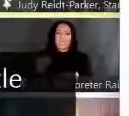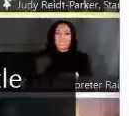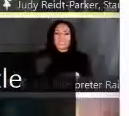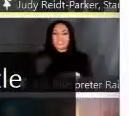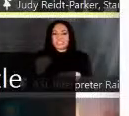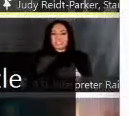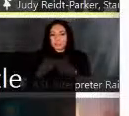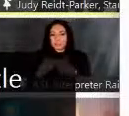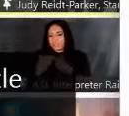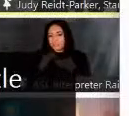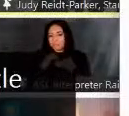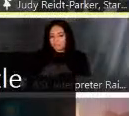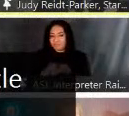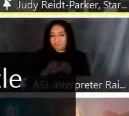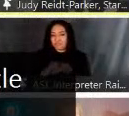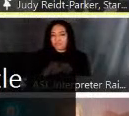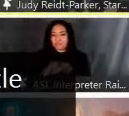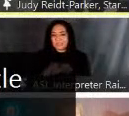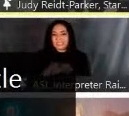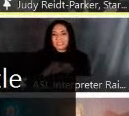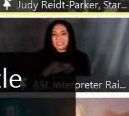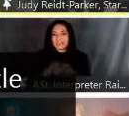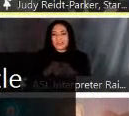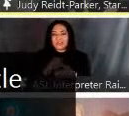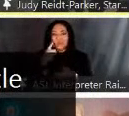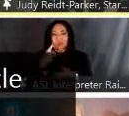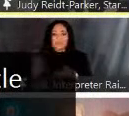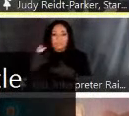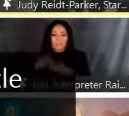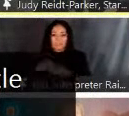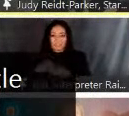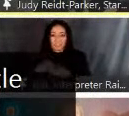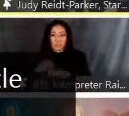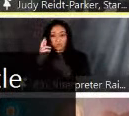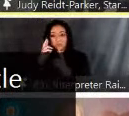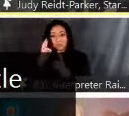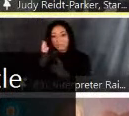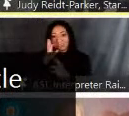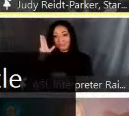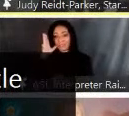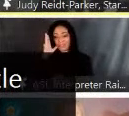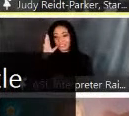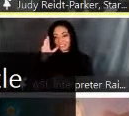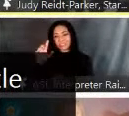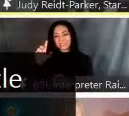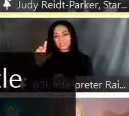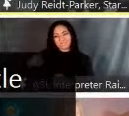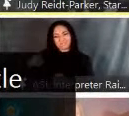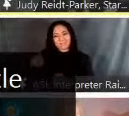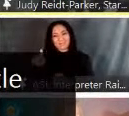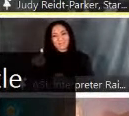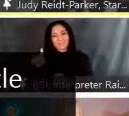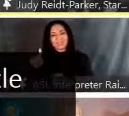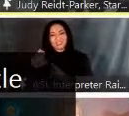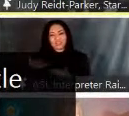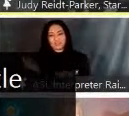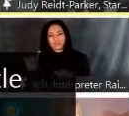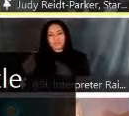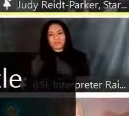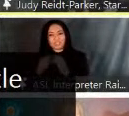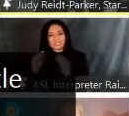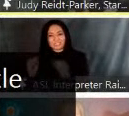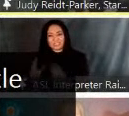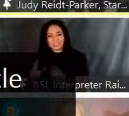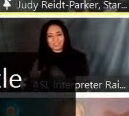relationship-based competencies for family and community engagement. Respecting parents as a child's first teacher, strategies for father engagement,